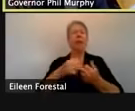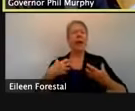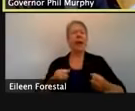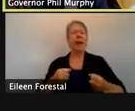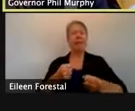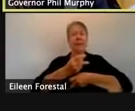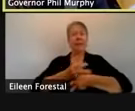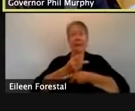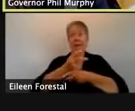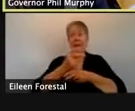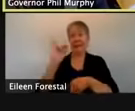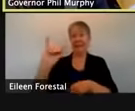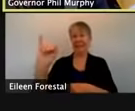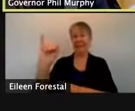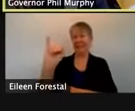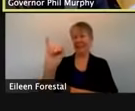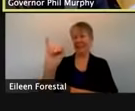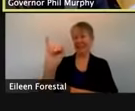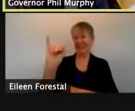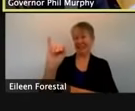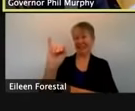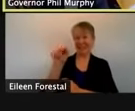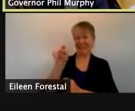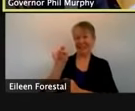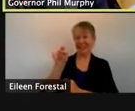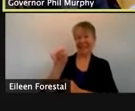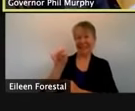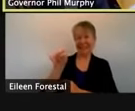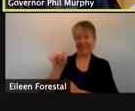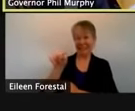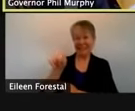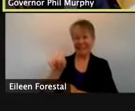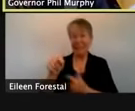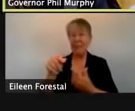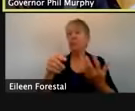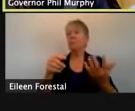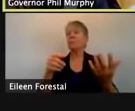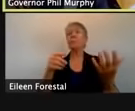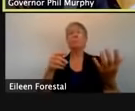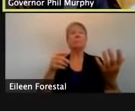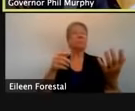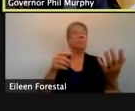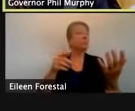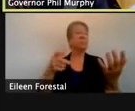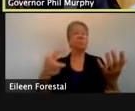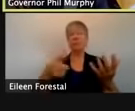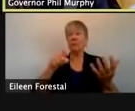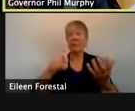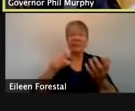need an affordable healthcare plan for 2021, go to the website